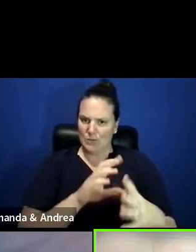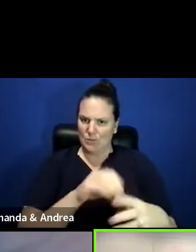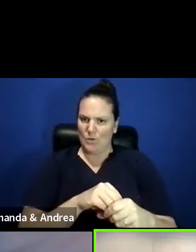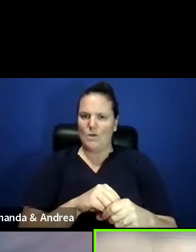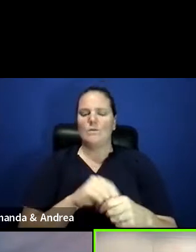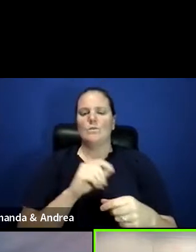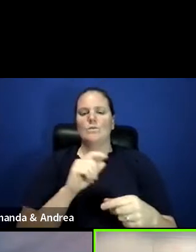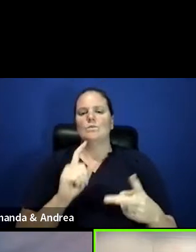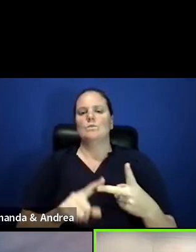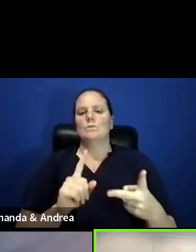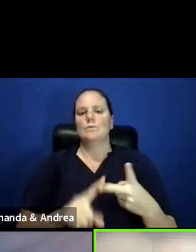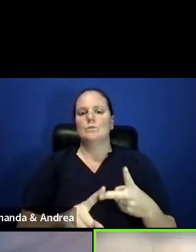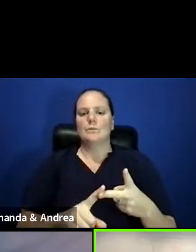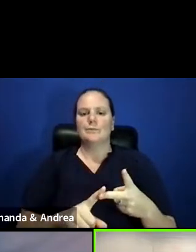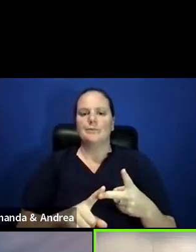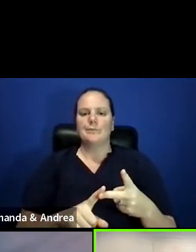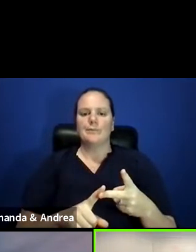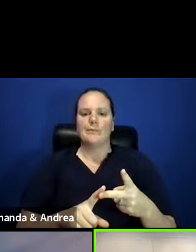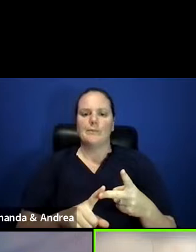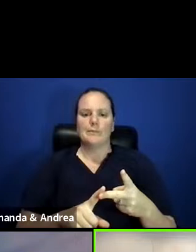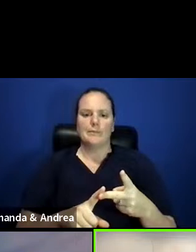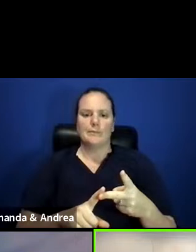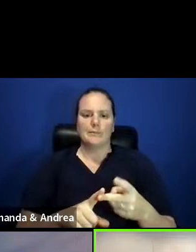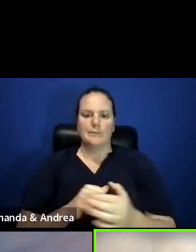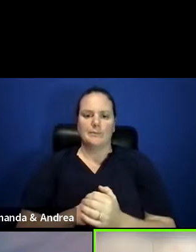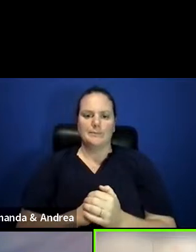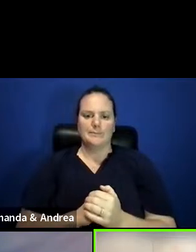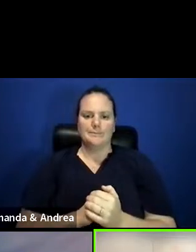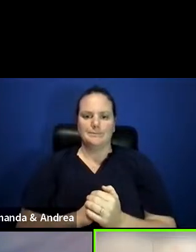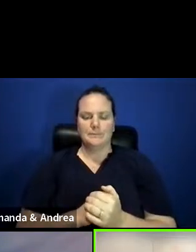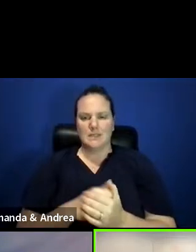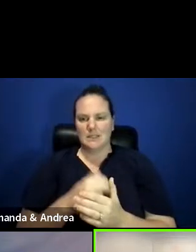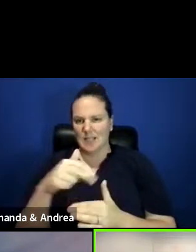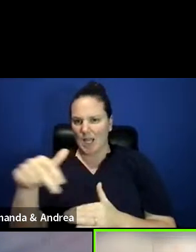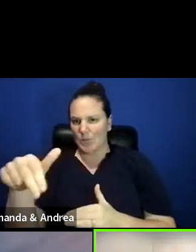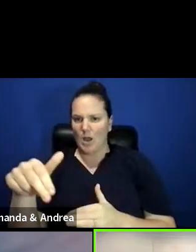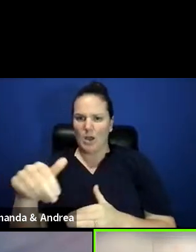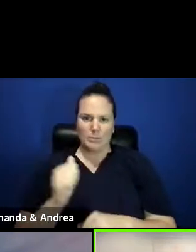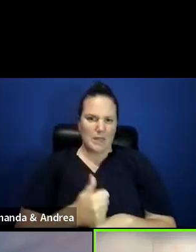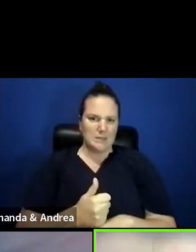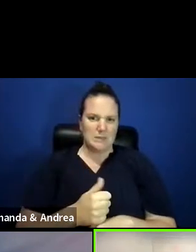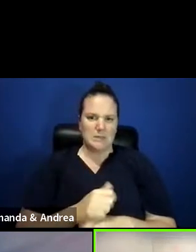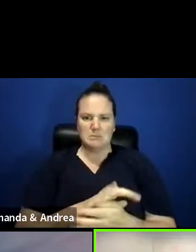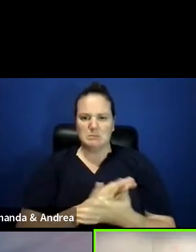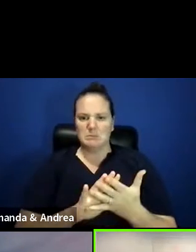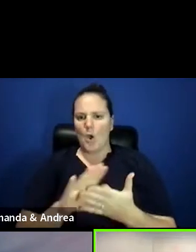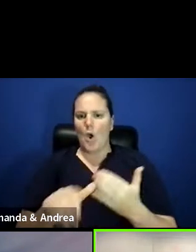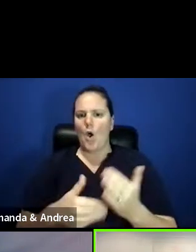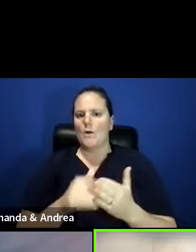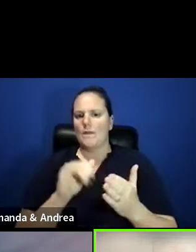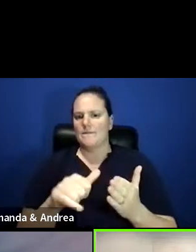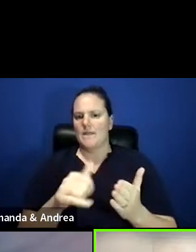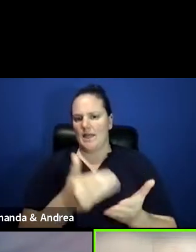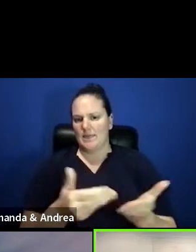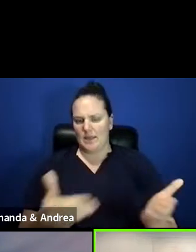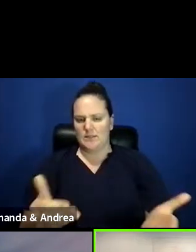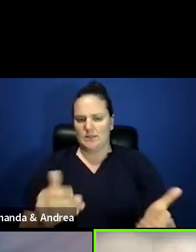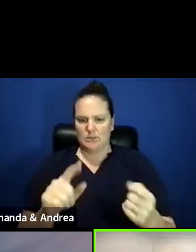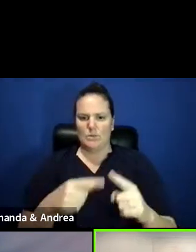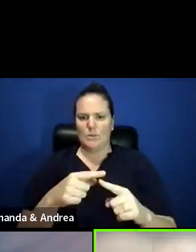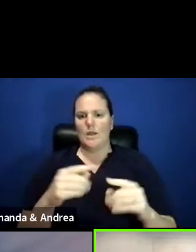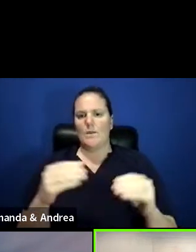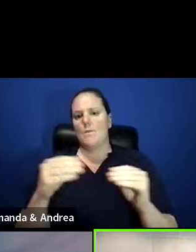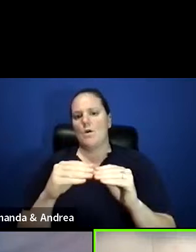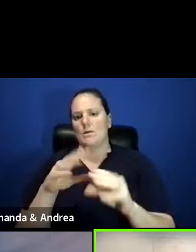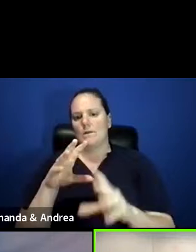whether it's um, a sidewalk placement, all of those type of things as we get further